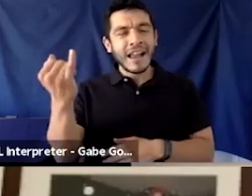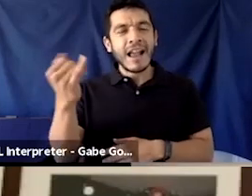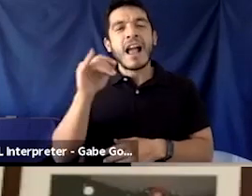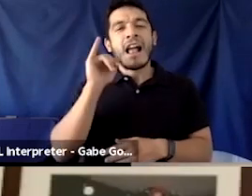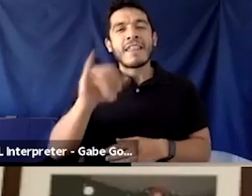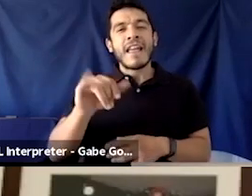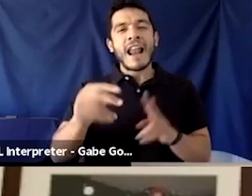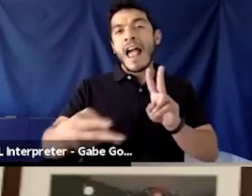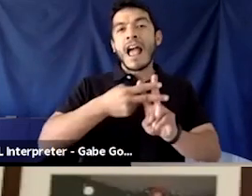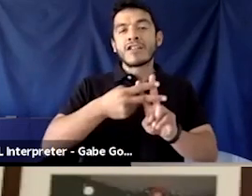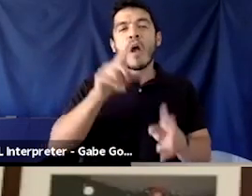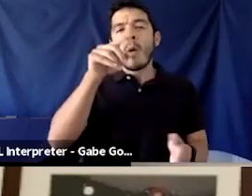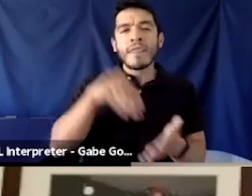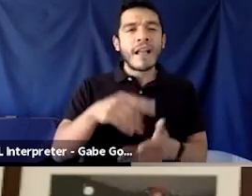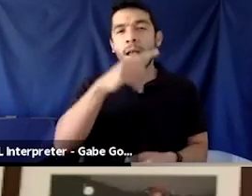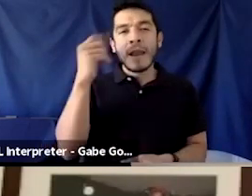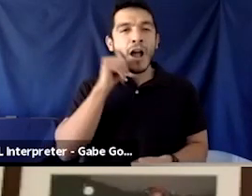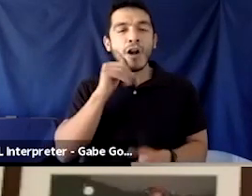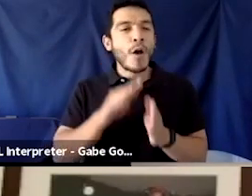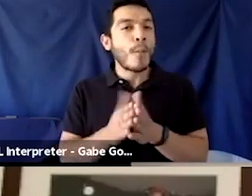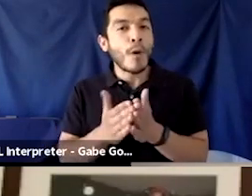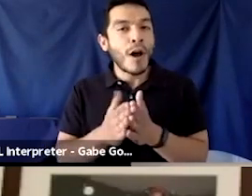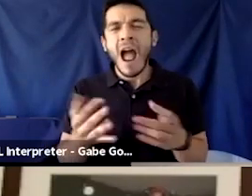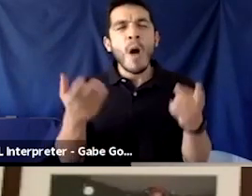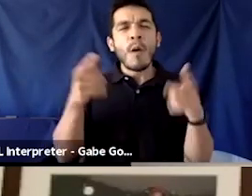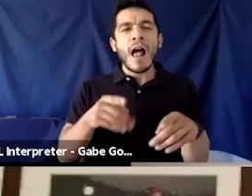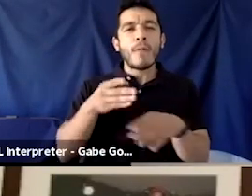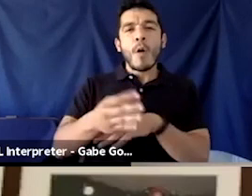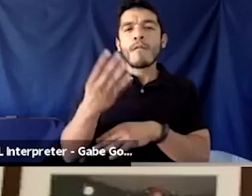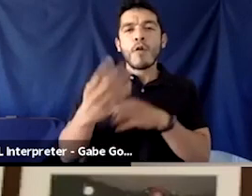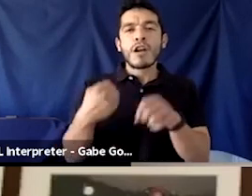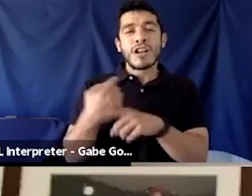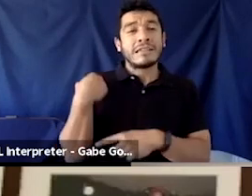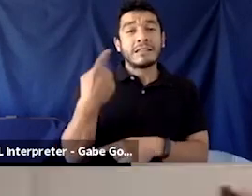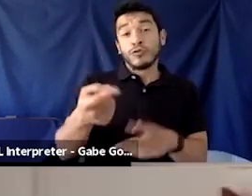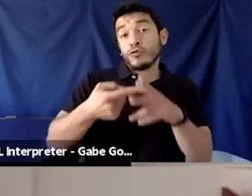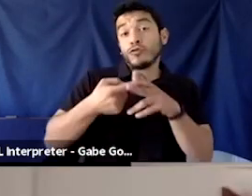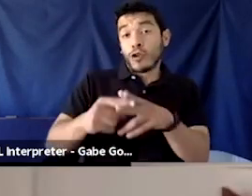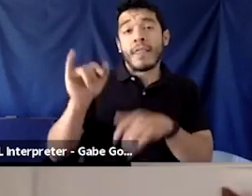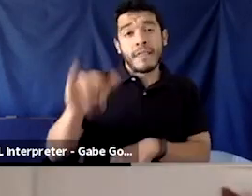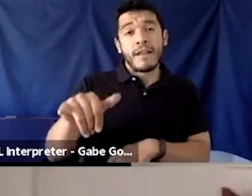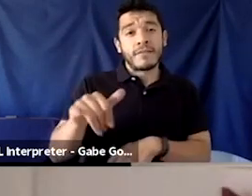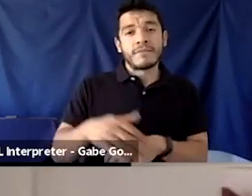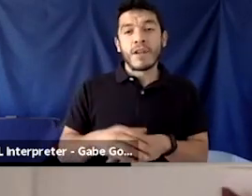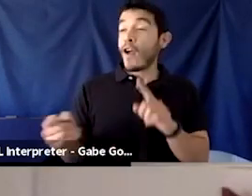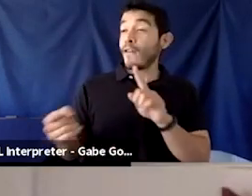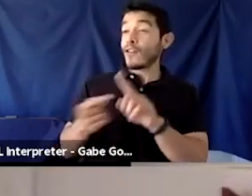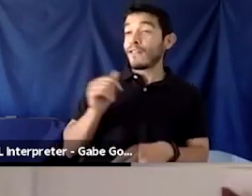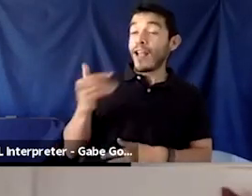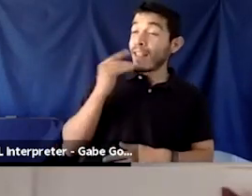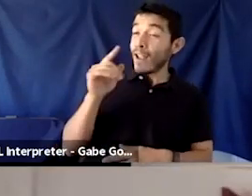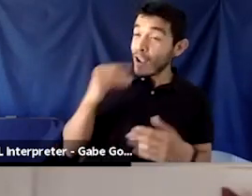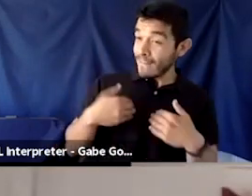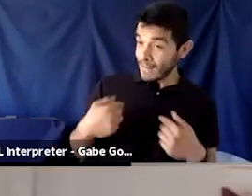and what has happened over the 4 years since you launched your campaign? First of all, thank you for having me.